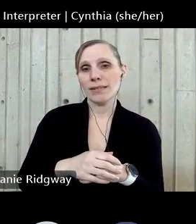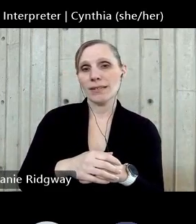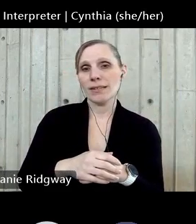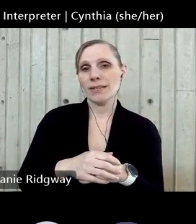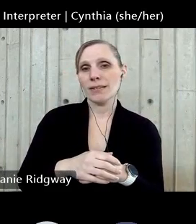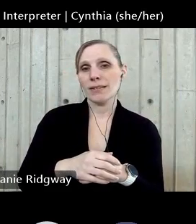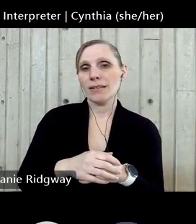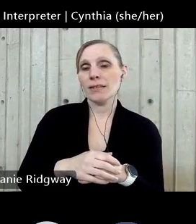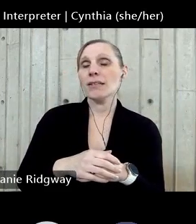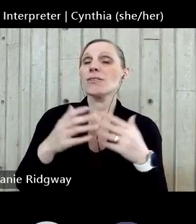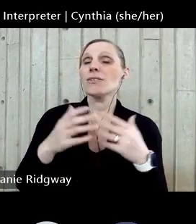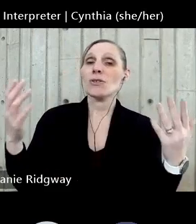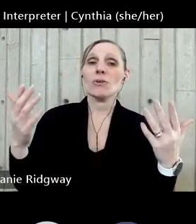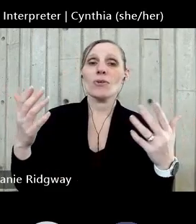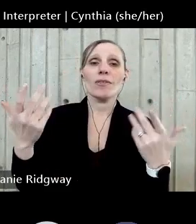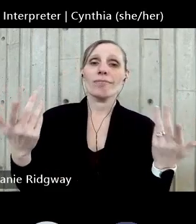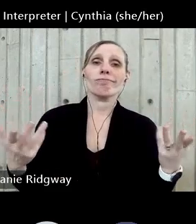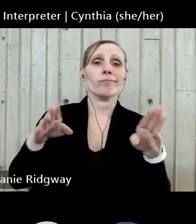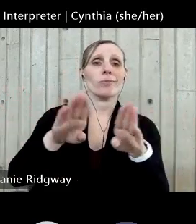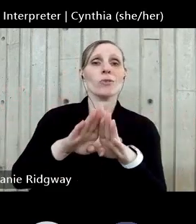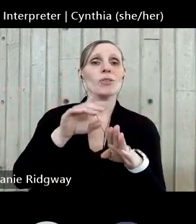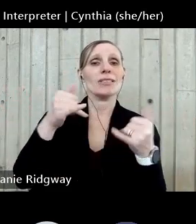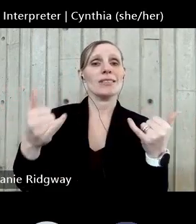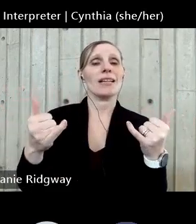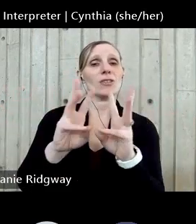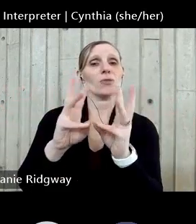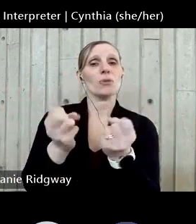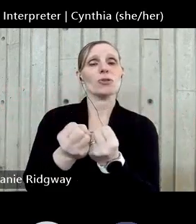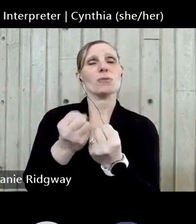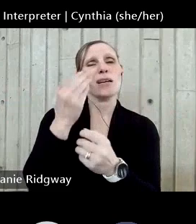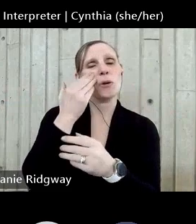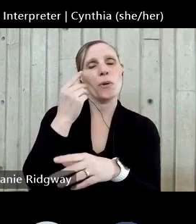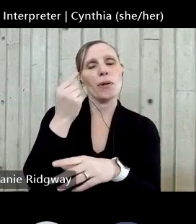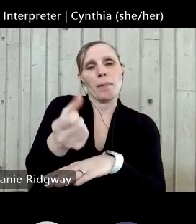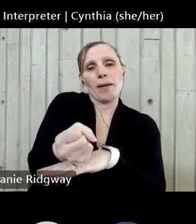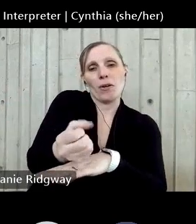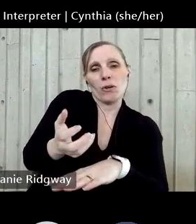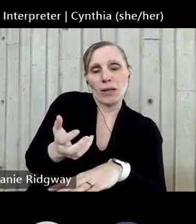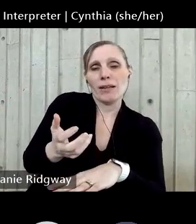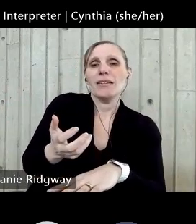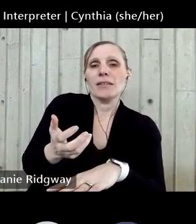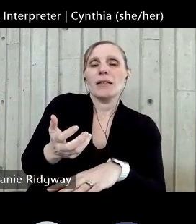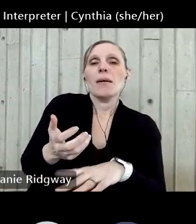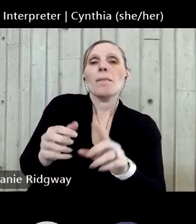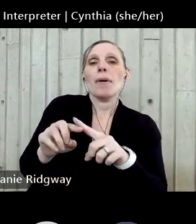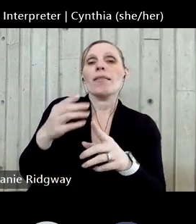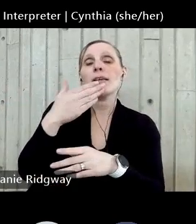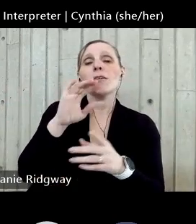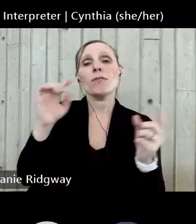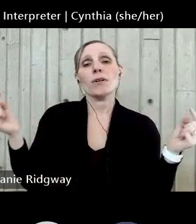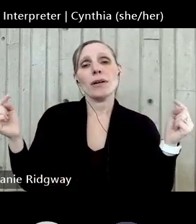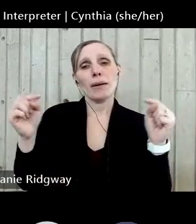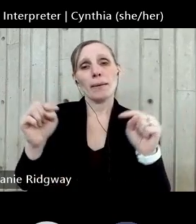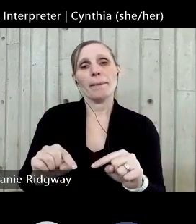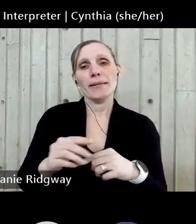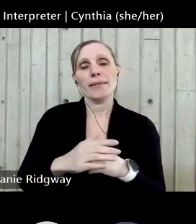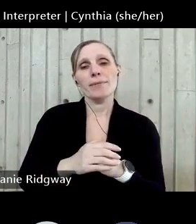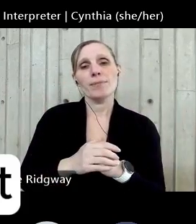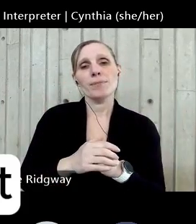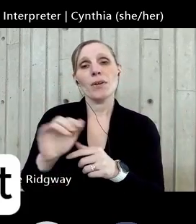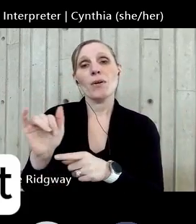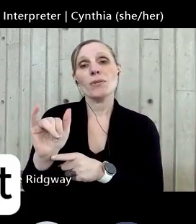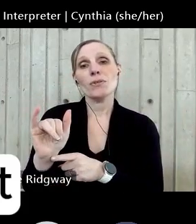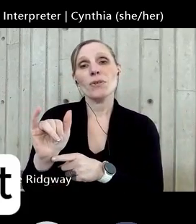And that concludes our session for today. We are ending a little bit early, but we do thank you for attending. We want to say a